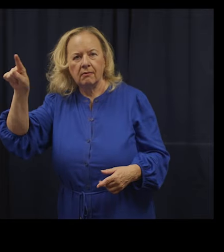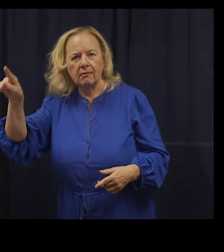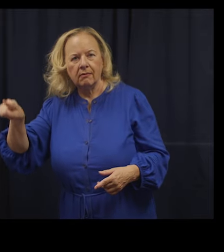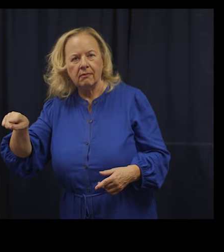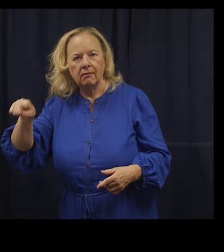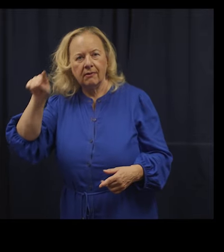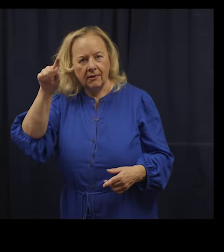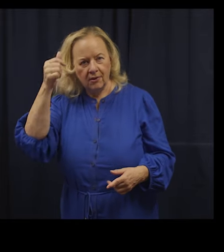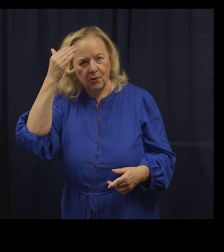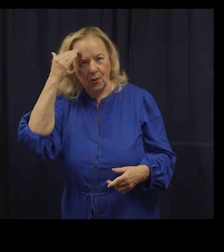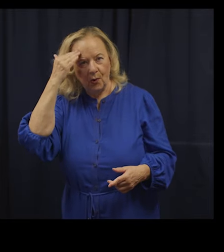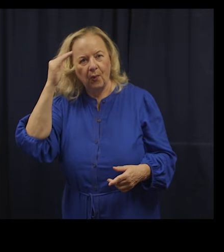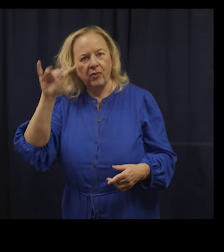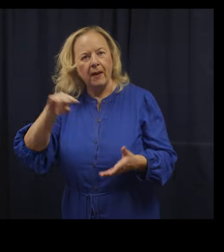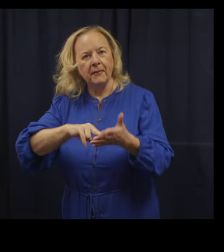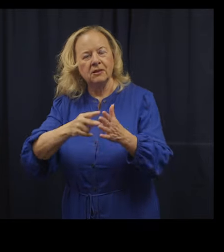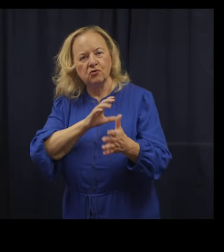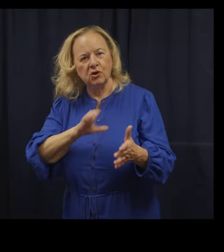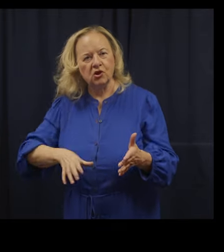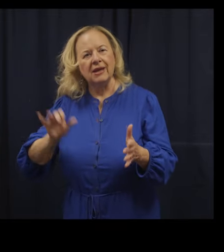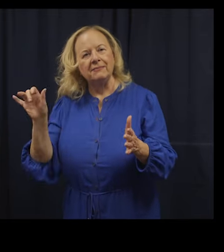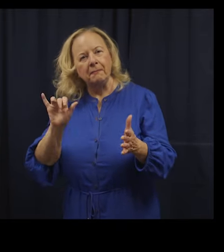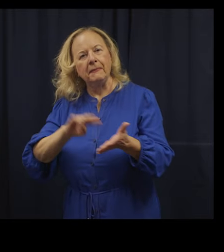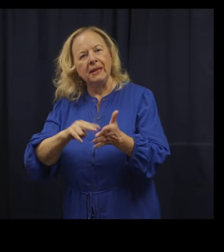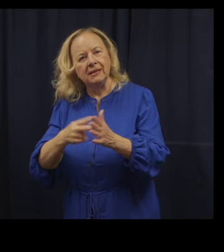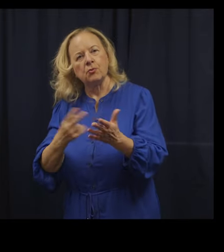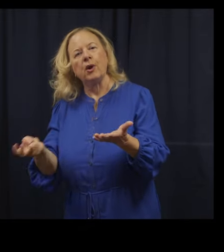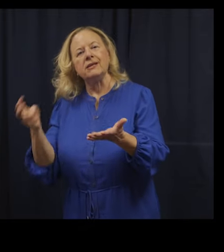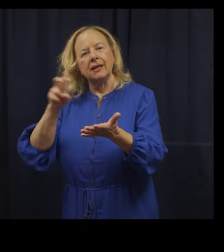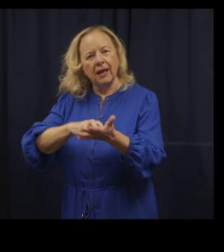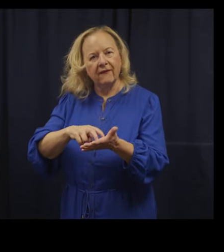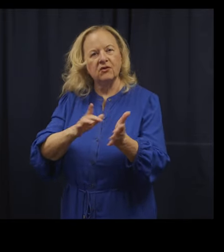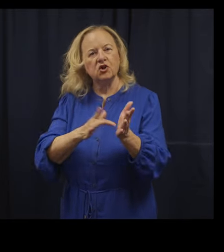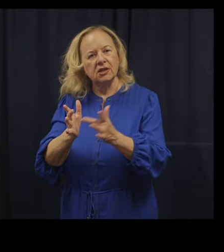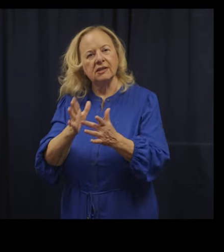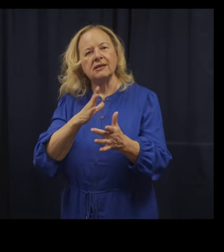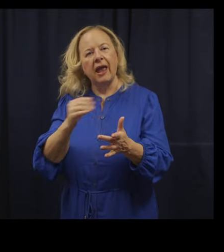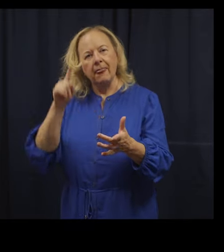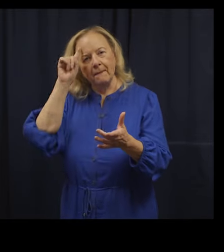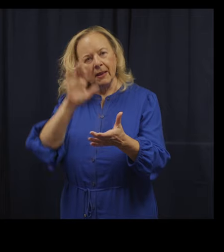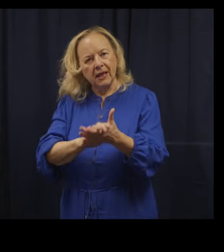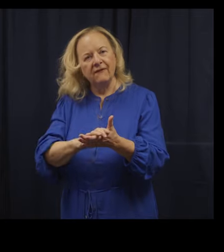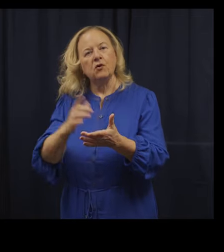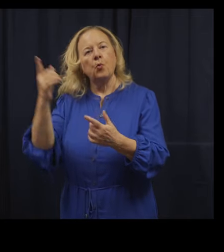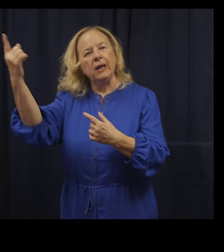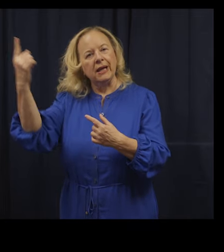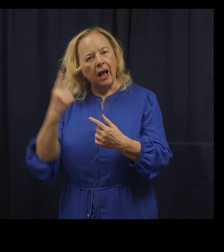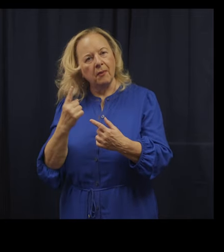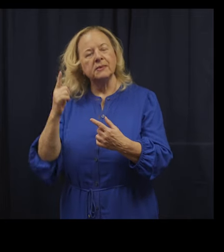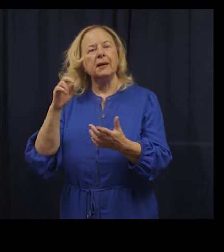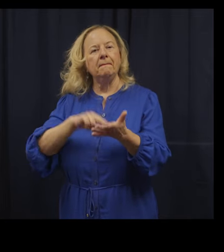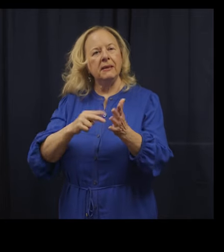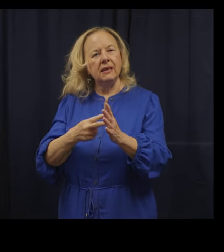the resurrection of the Messiah and the resurrection of the believers at his return.